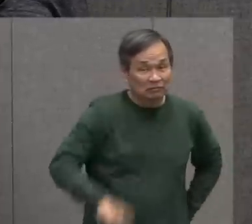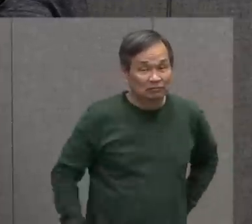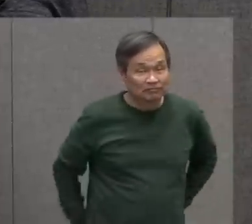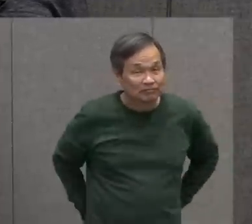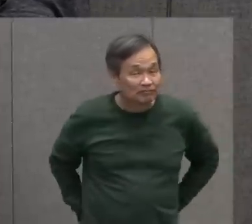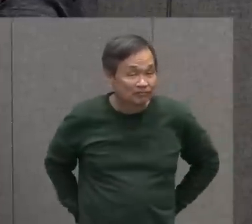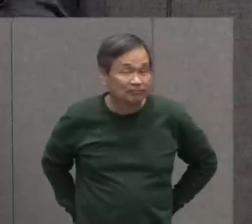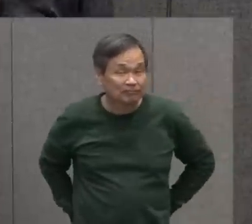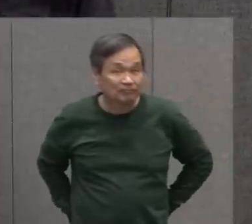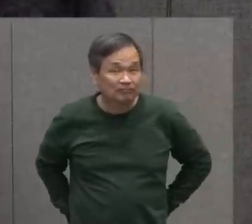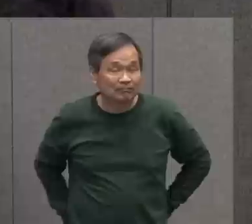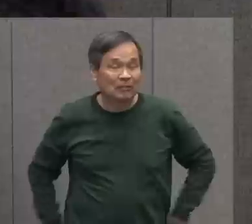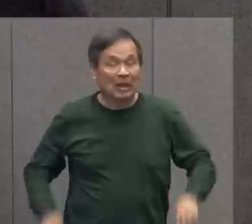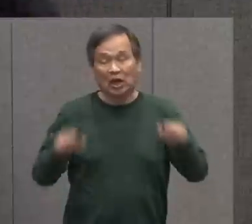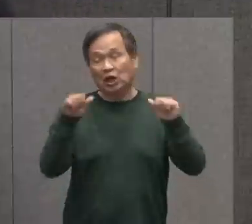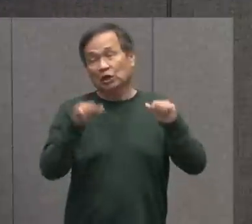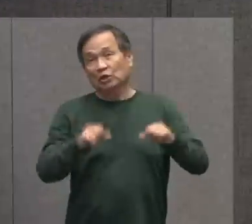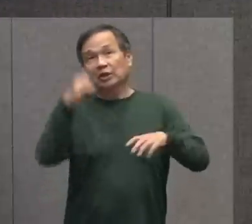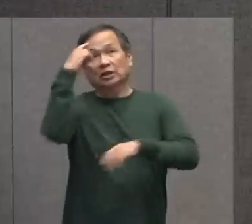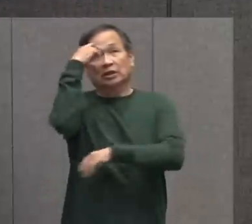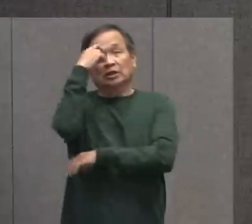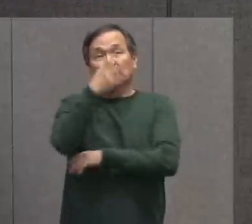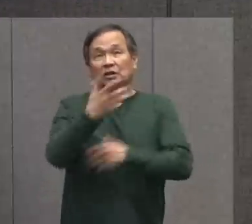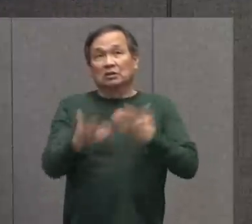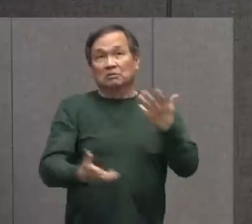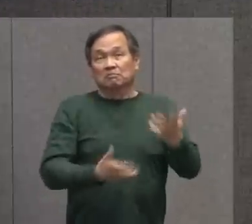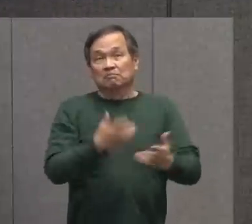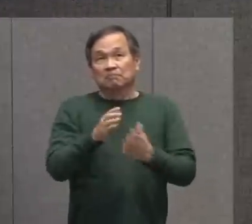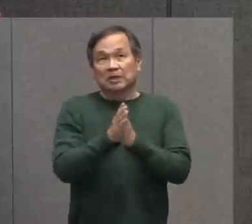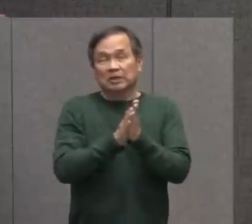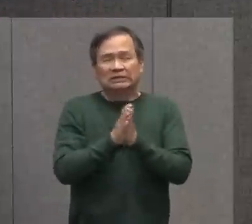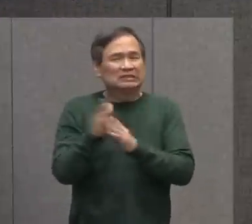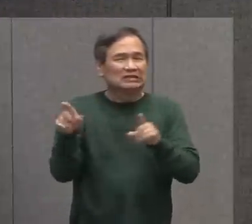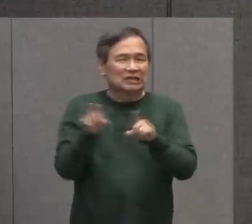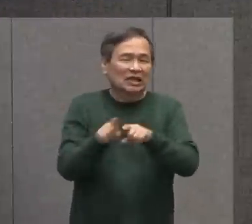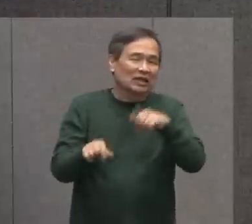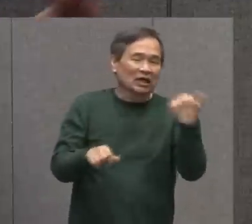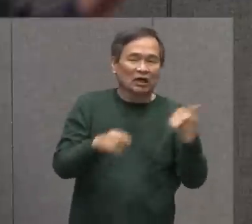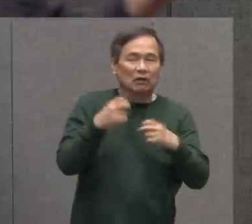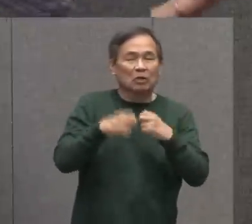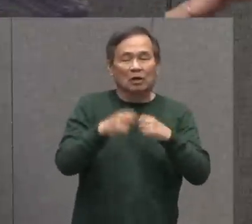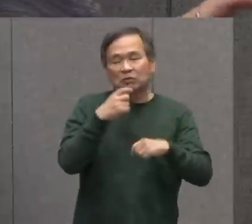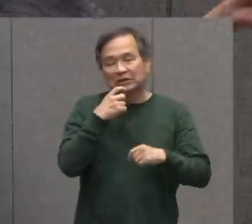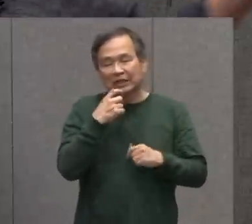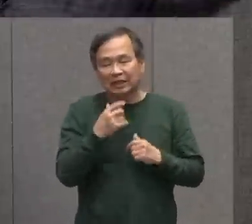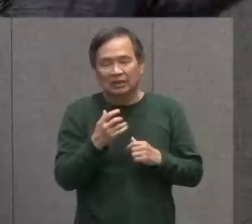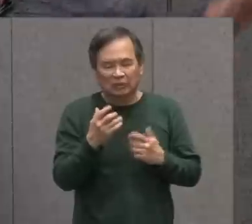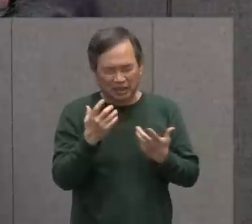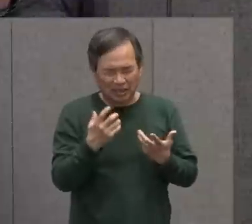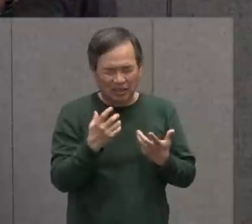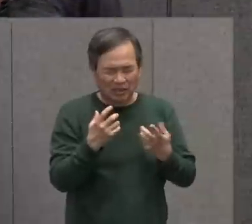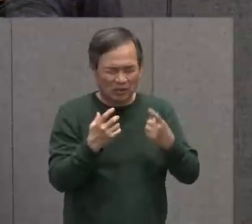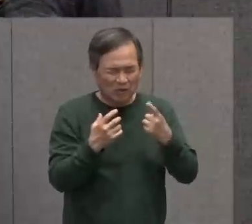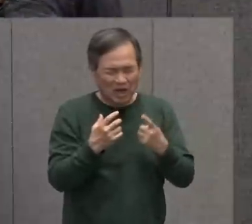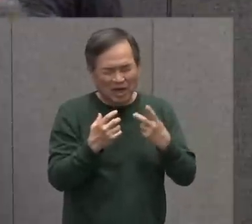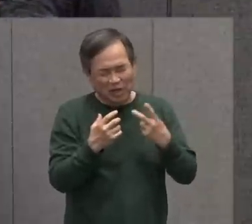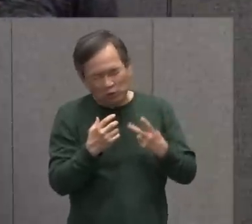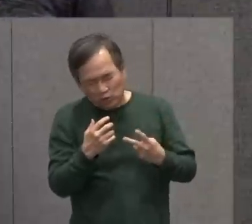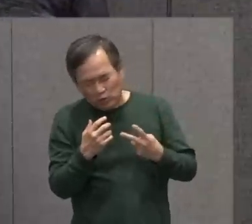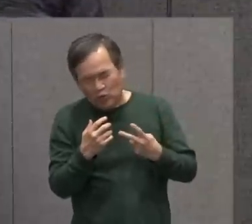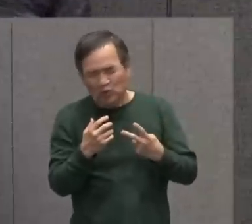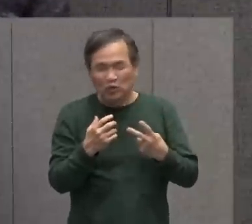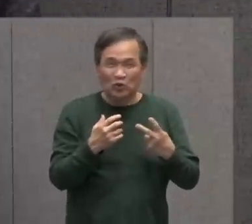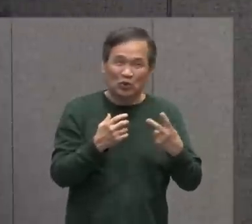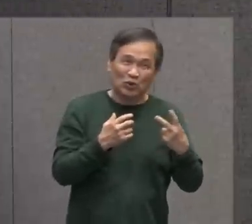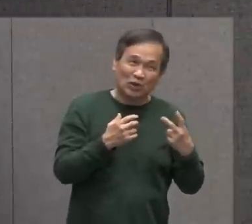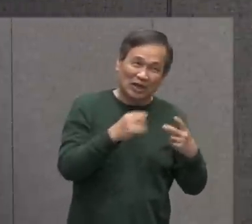So we could think about this sort of like we did the other one, where we added on some more holes to get us